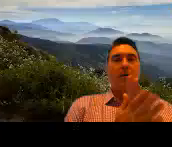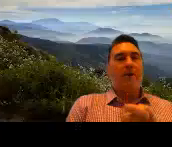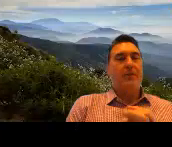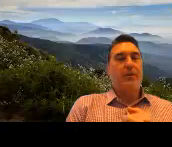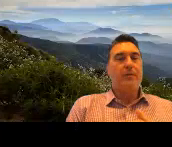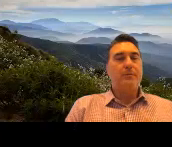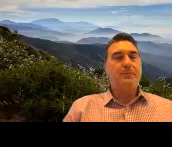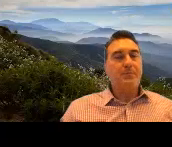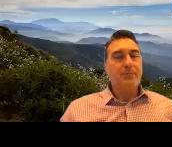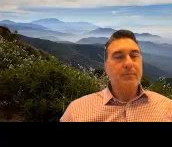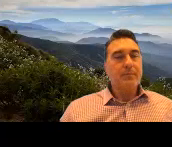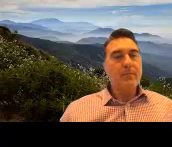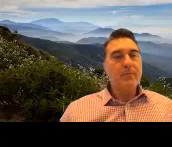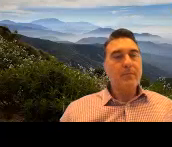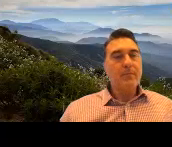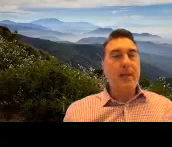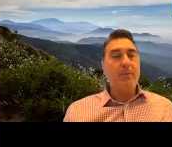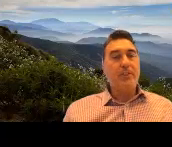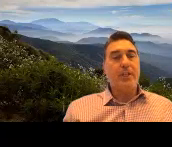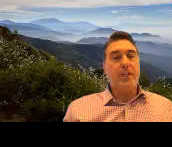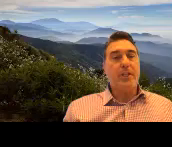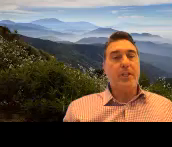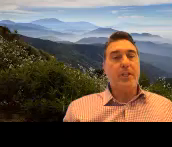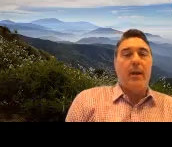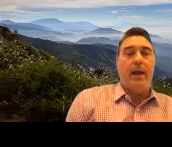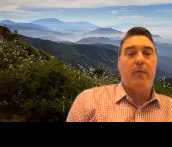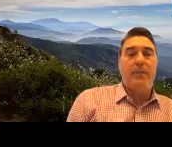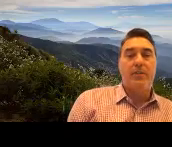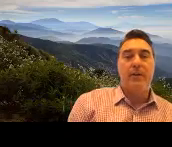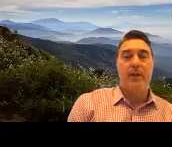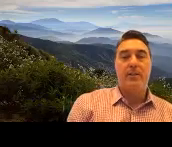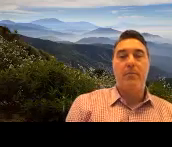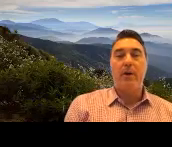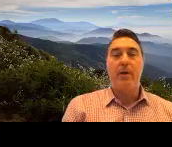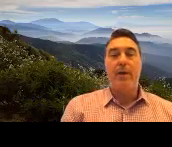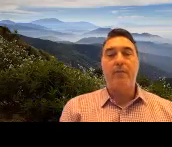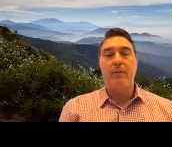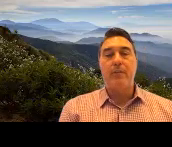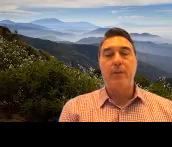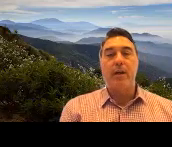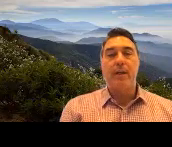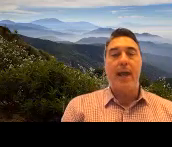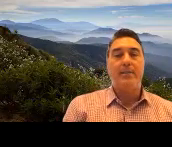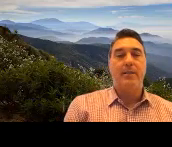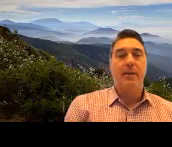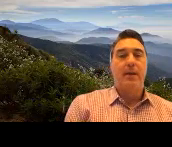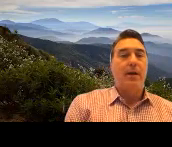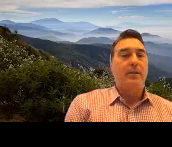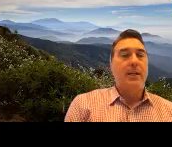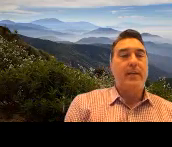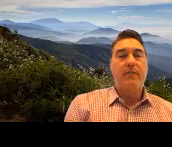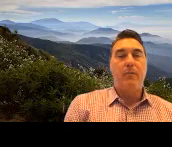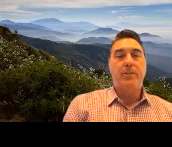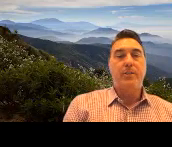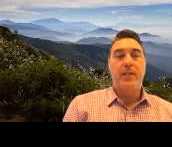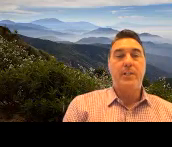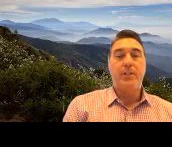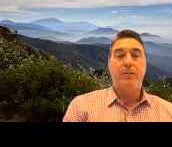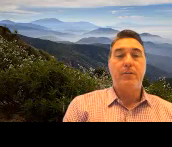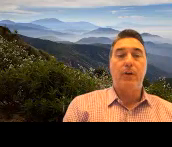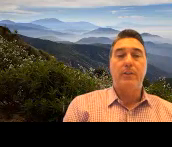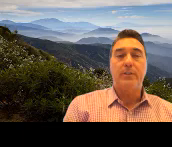Hi, good afternoon. My name is Chester Britt, and I will be serving as the moderator for SoCalGas on today's